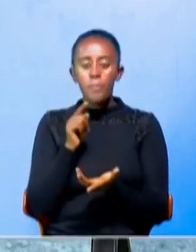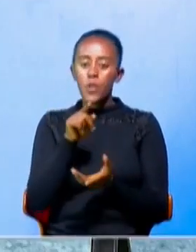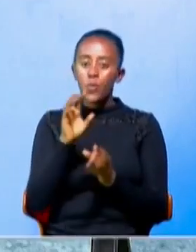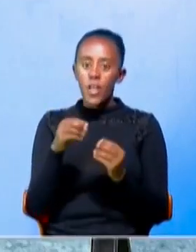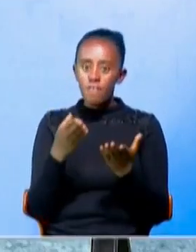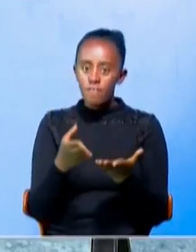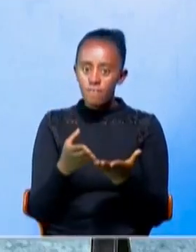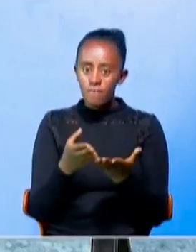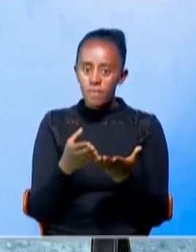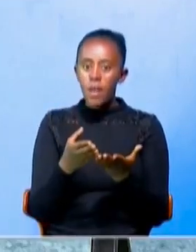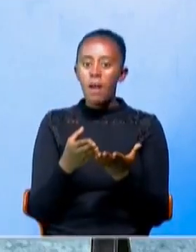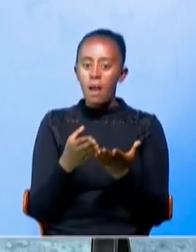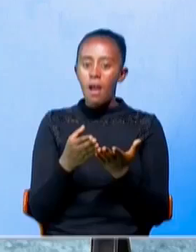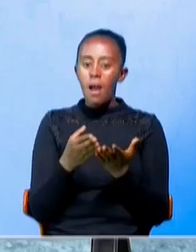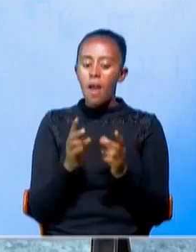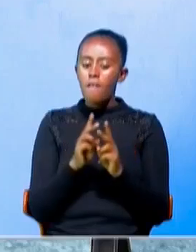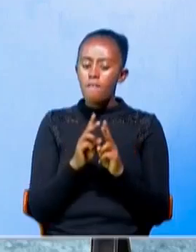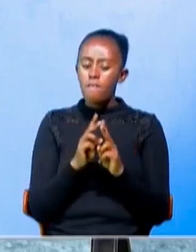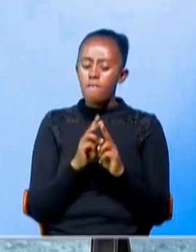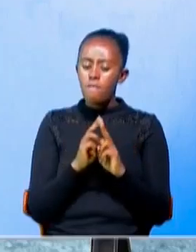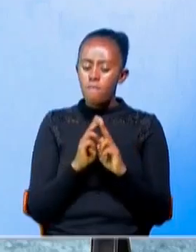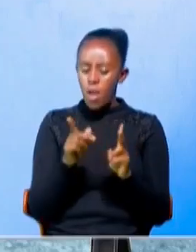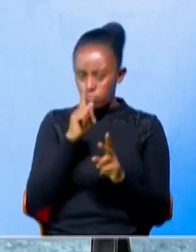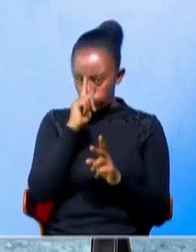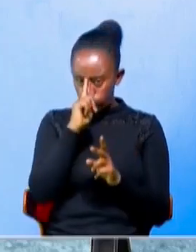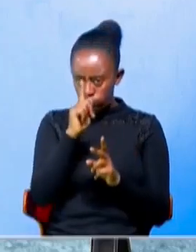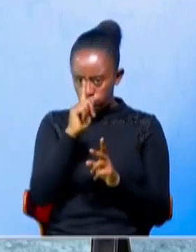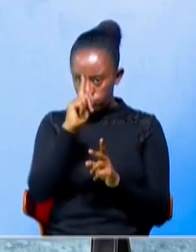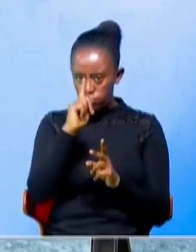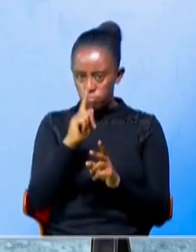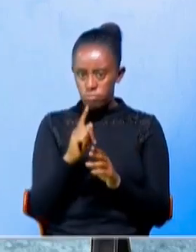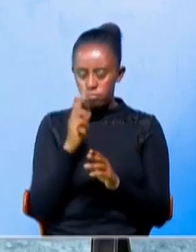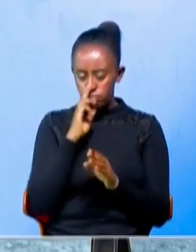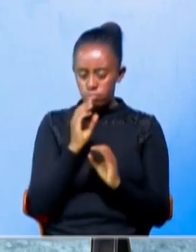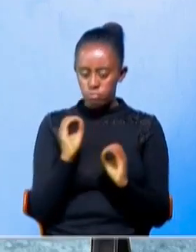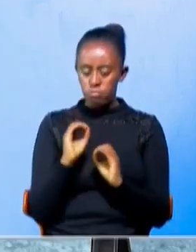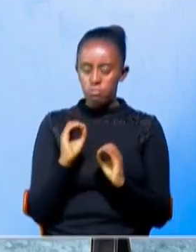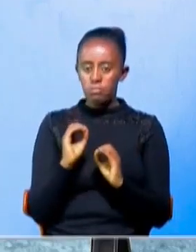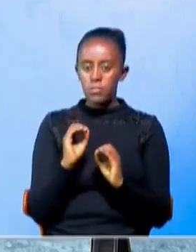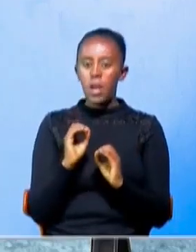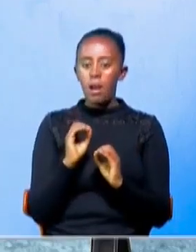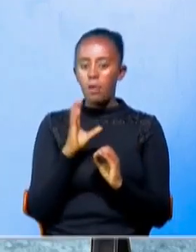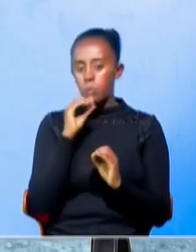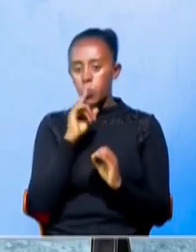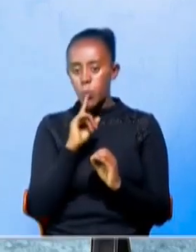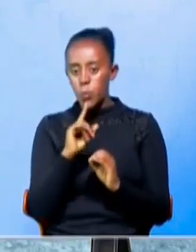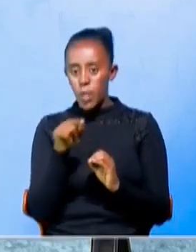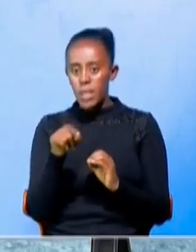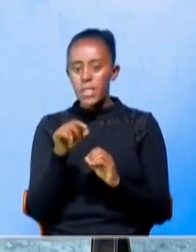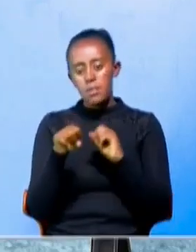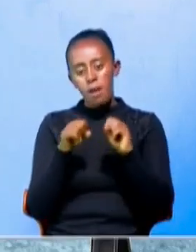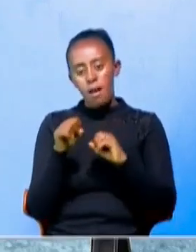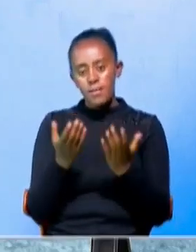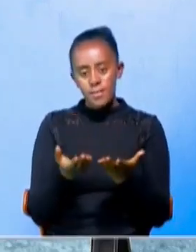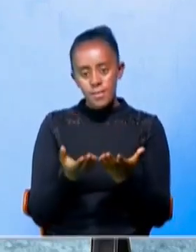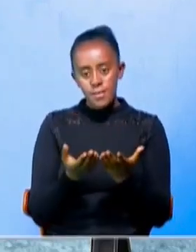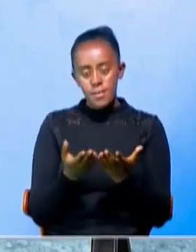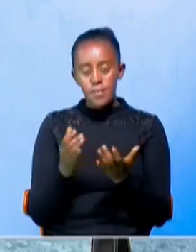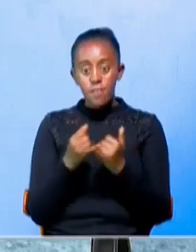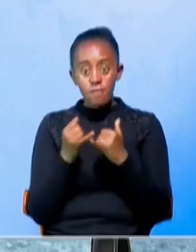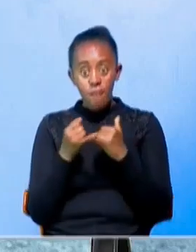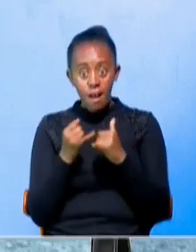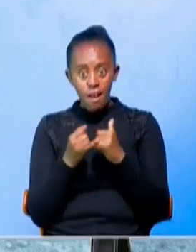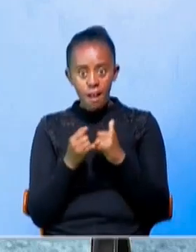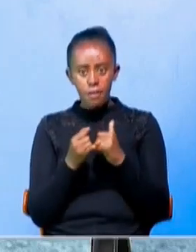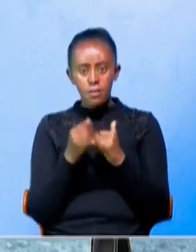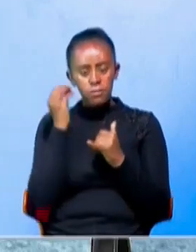him very serious attention what he's talking about. That is a science, right? And finally,